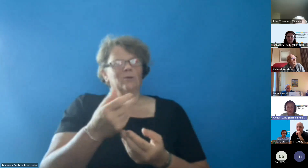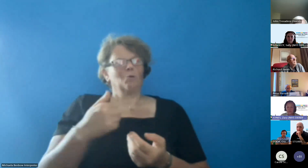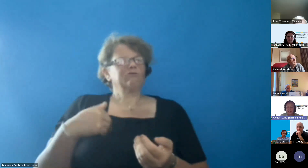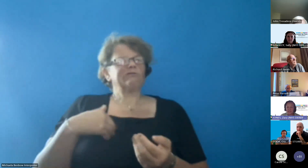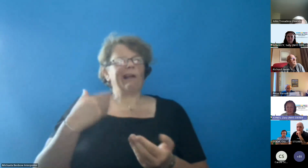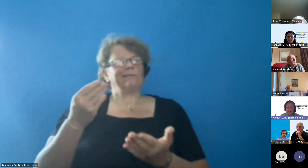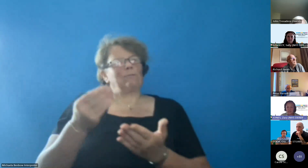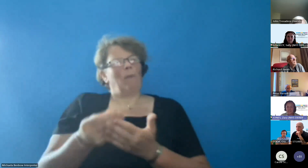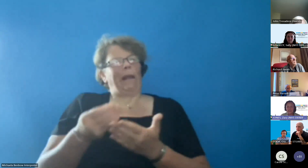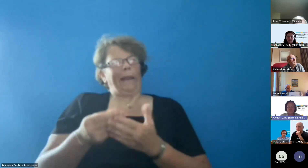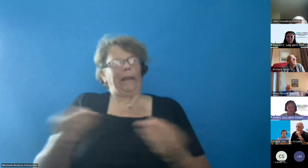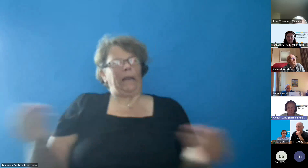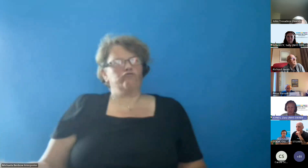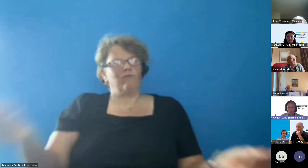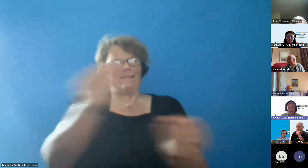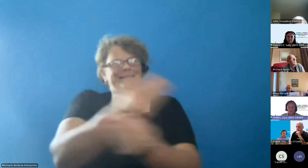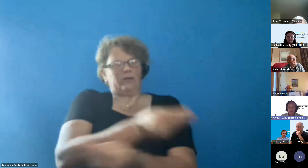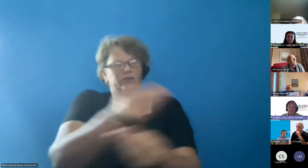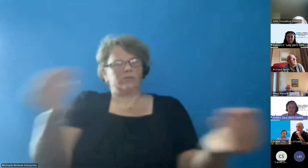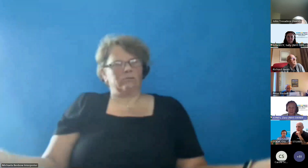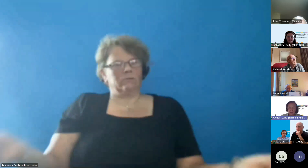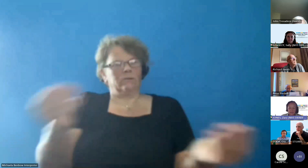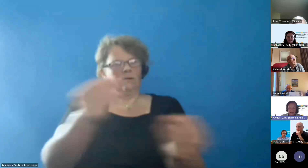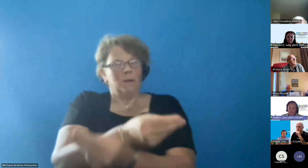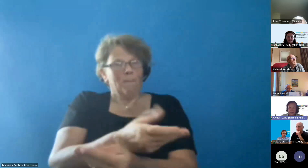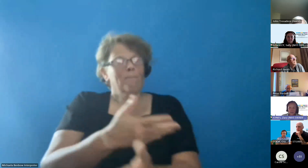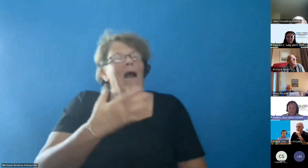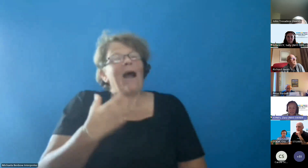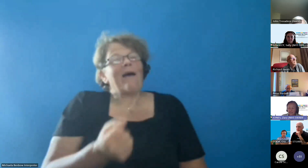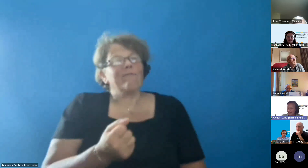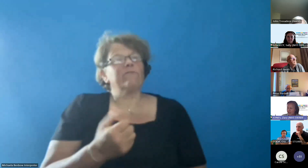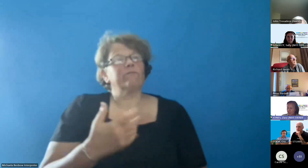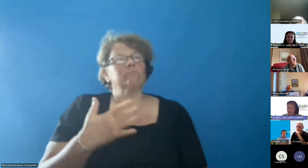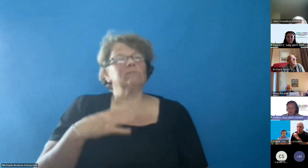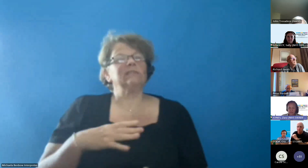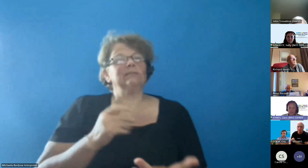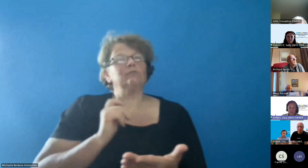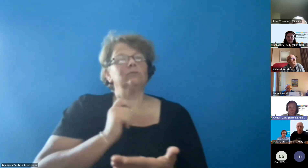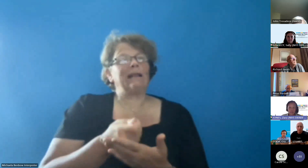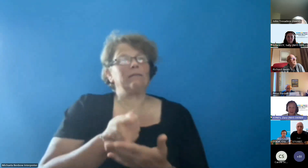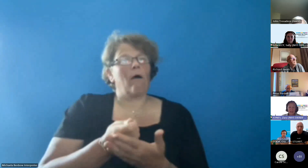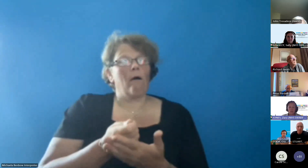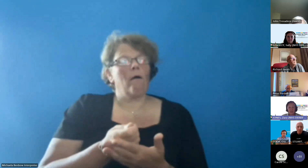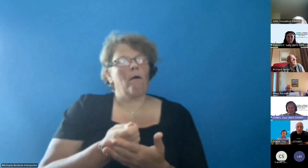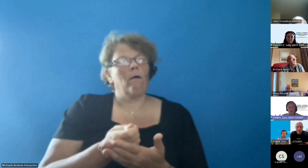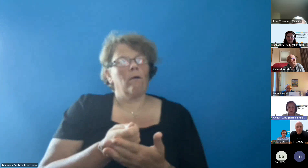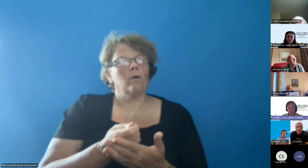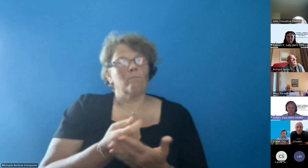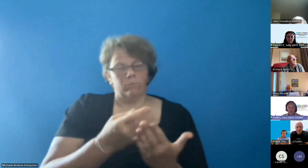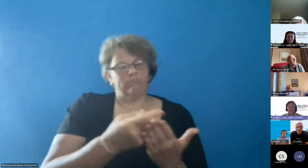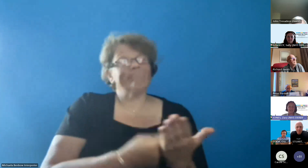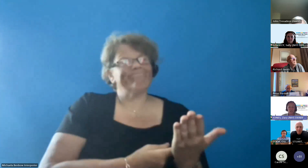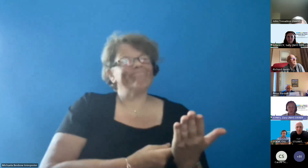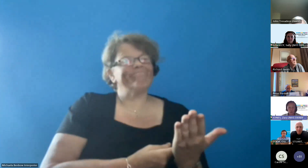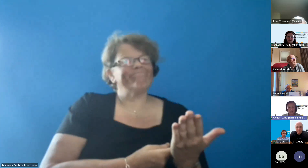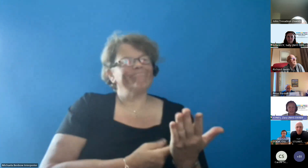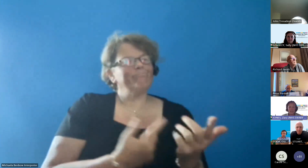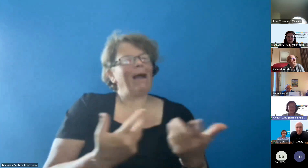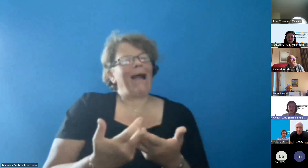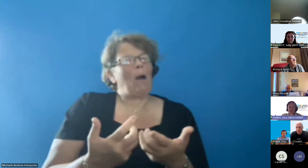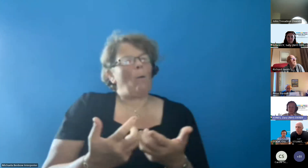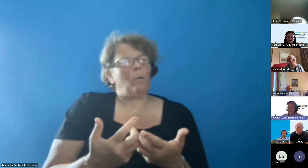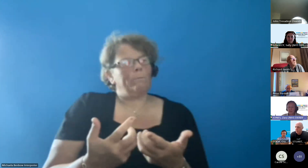probably was a few years ago. So yes, there are still requirements to tender services in line with some of those regulations, but how we go about doing that and